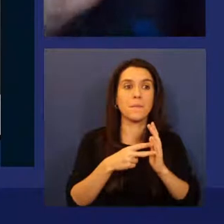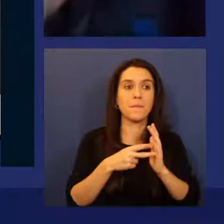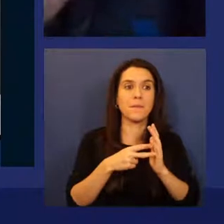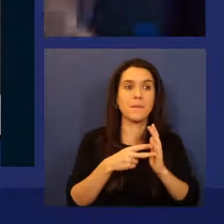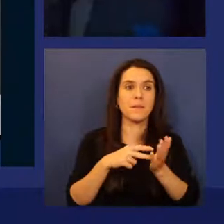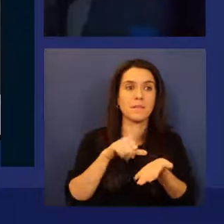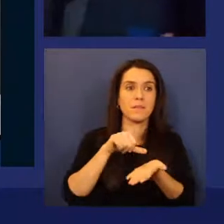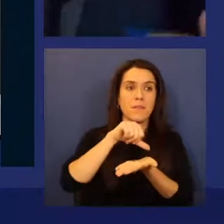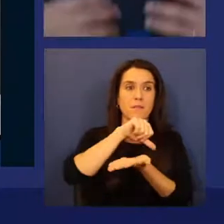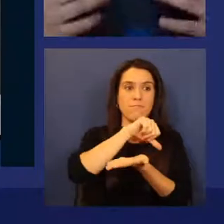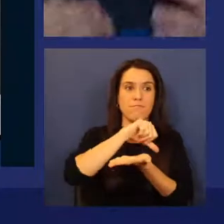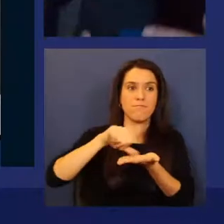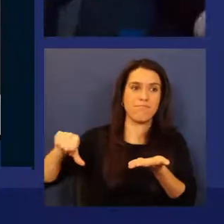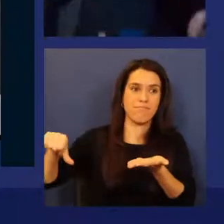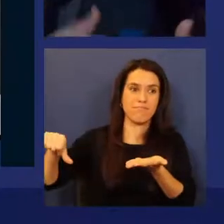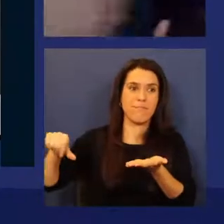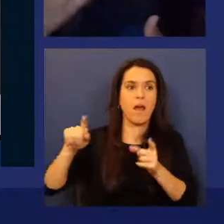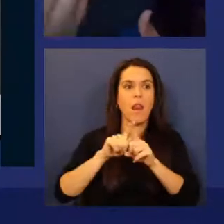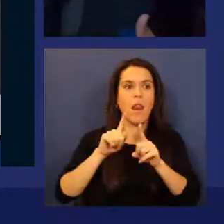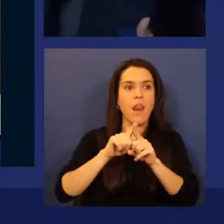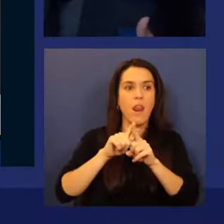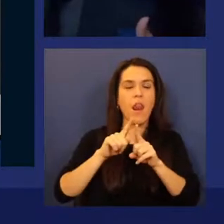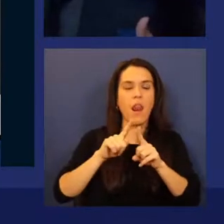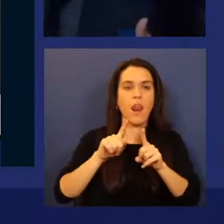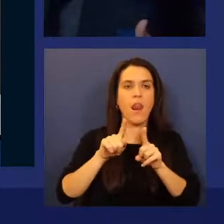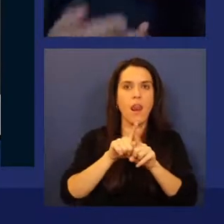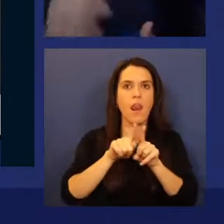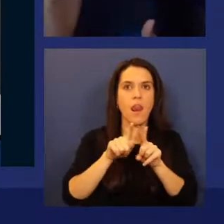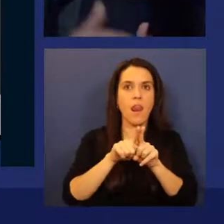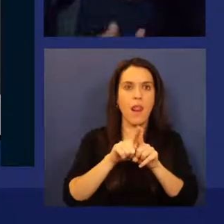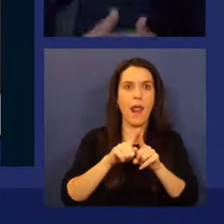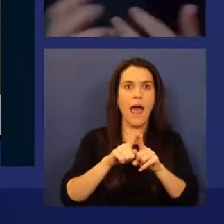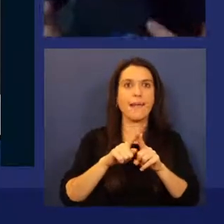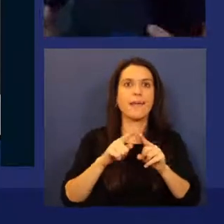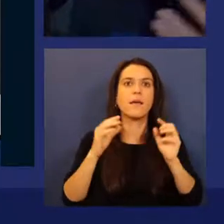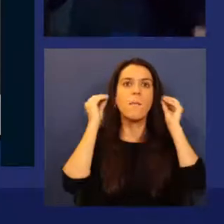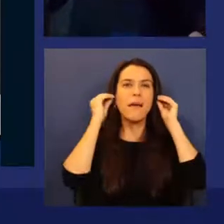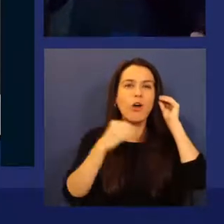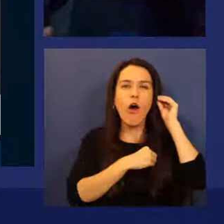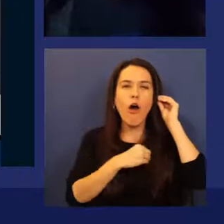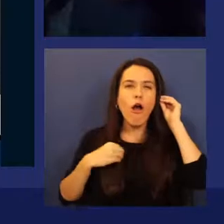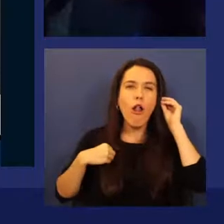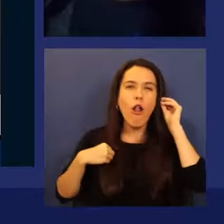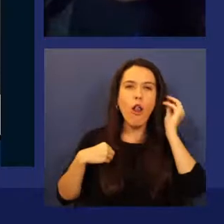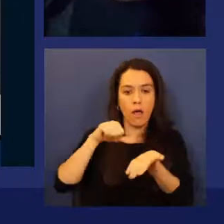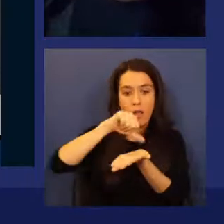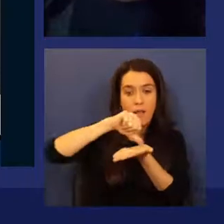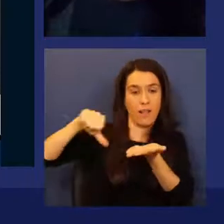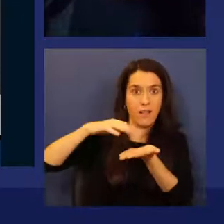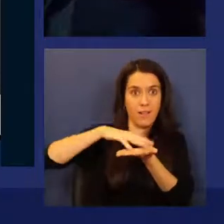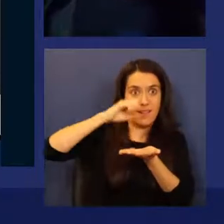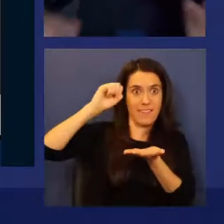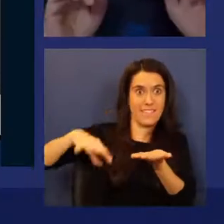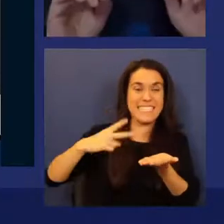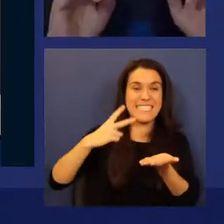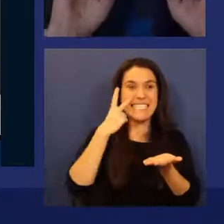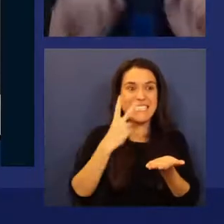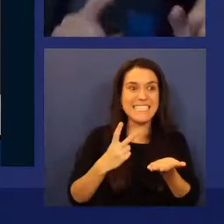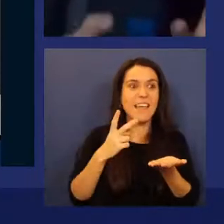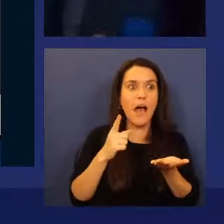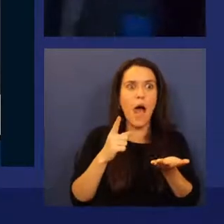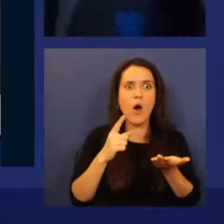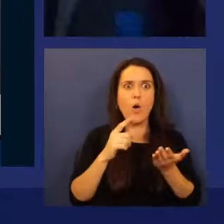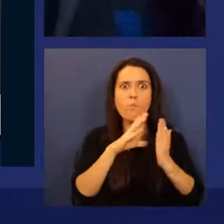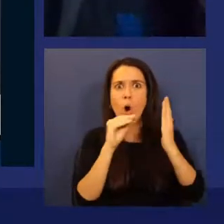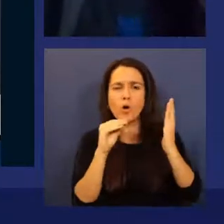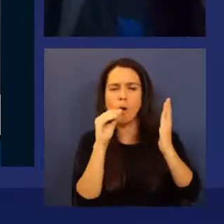right? And an attribute, and you change the prediction of it in order to actually see how the model reacts. Now,